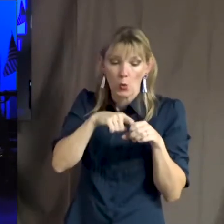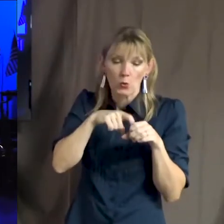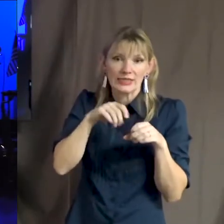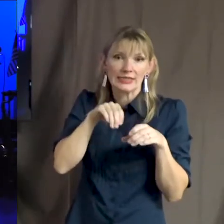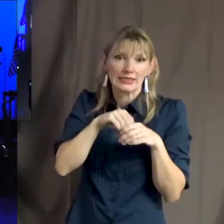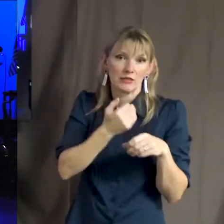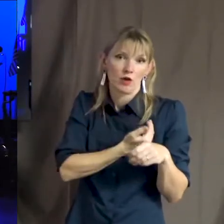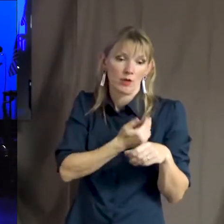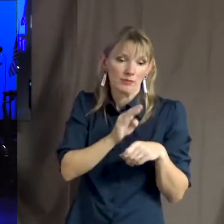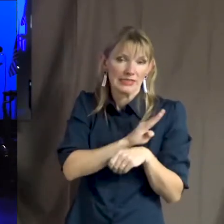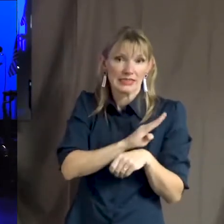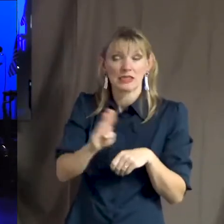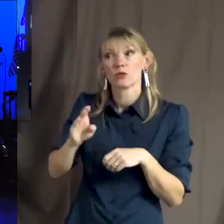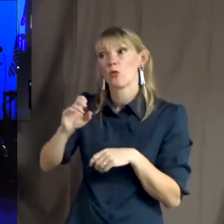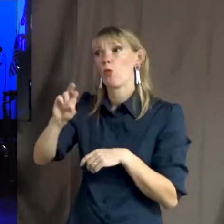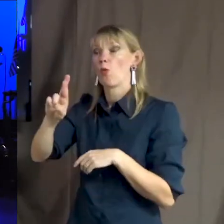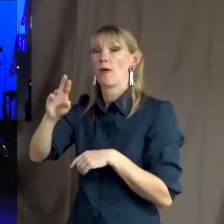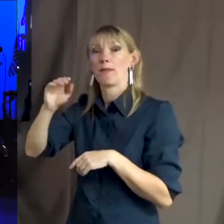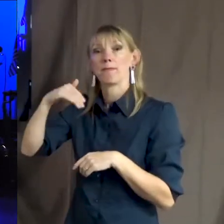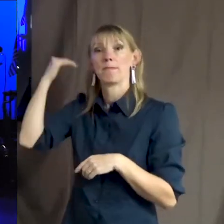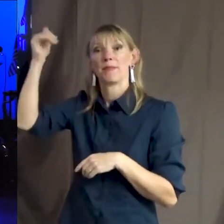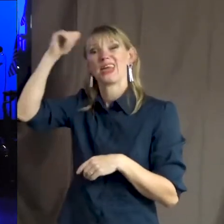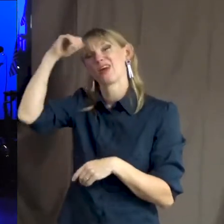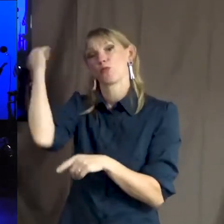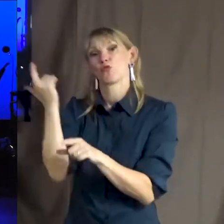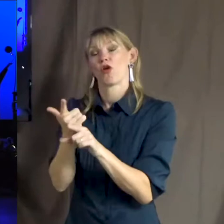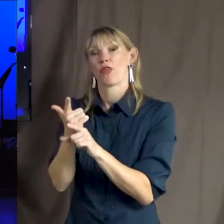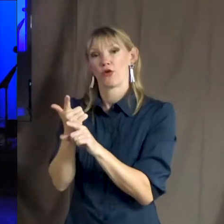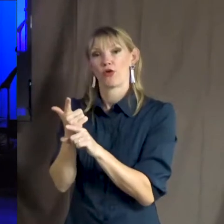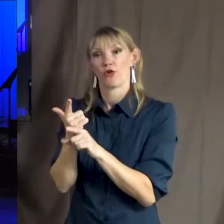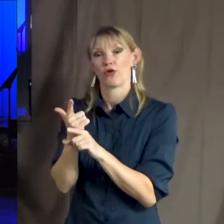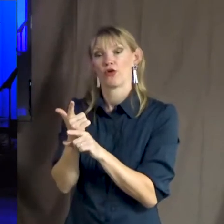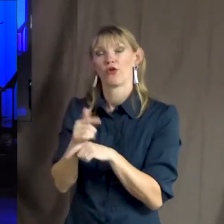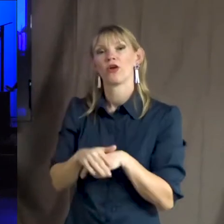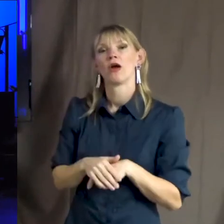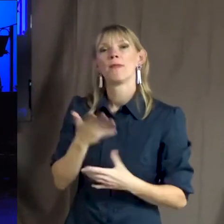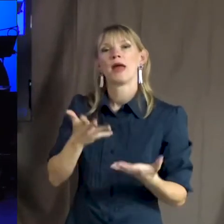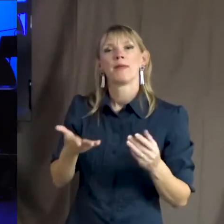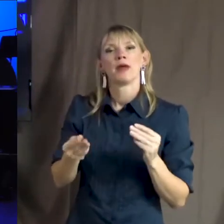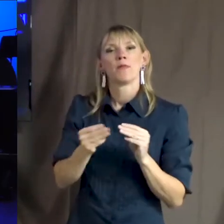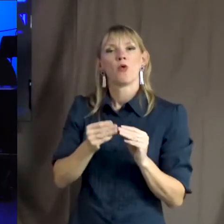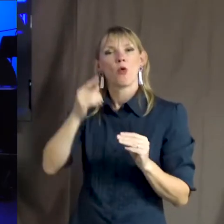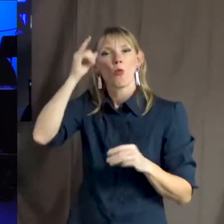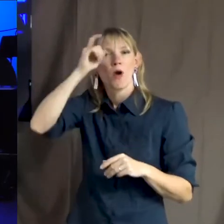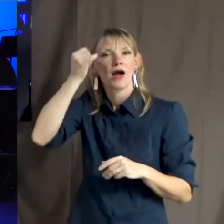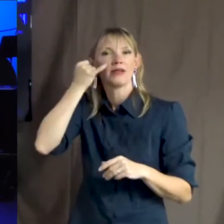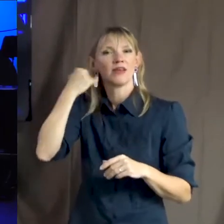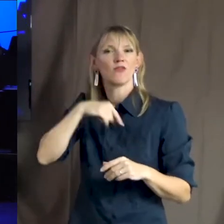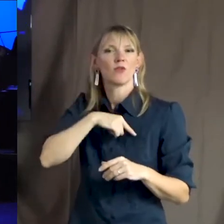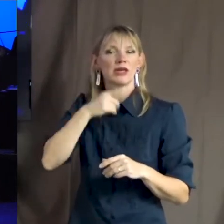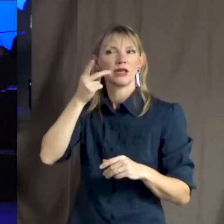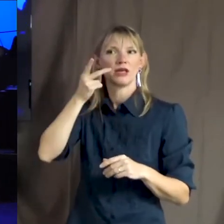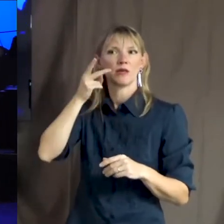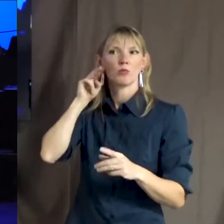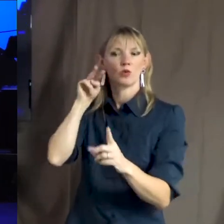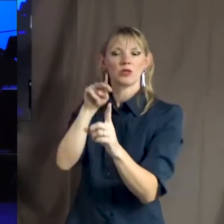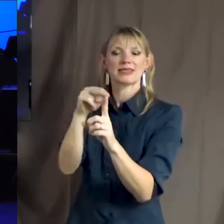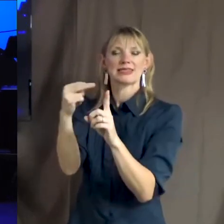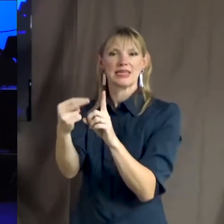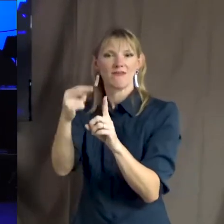Brother. But I wonder sometimes if it might be wiser if we thought of our government like a